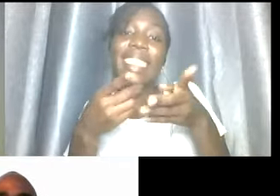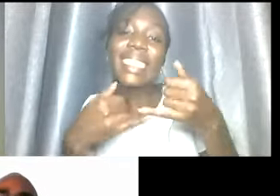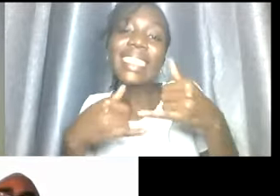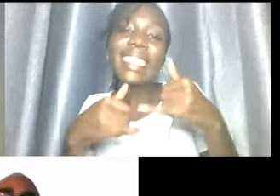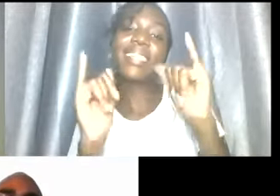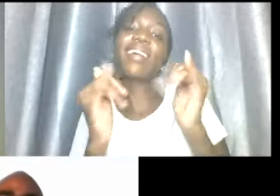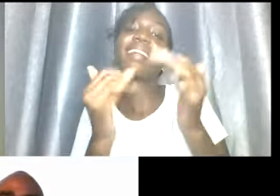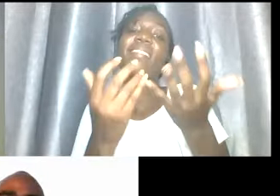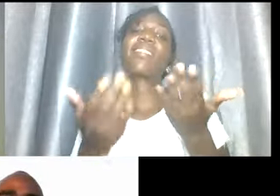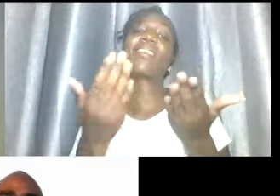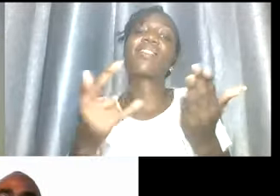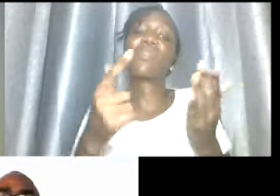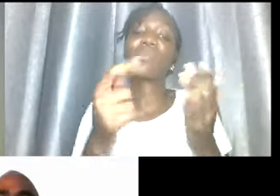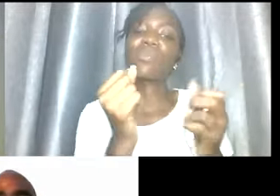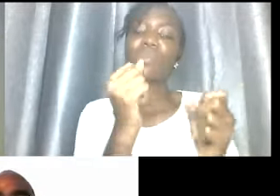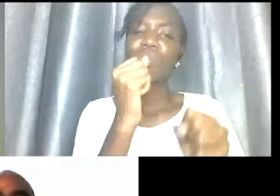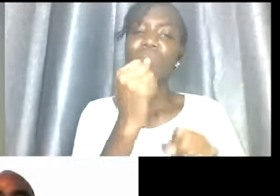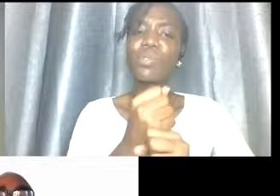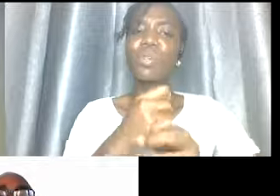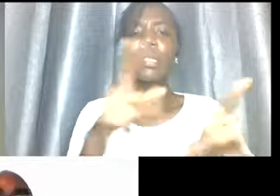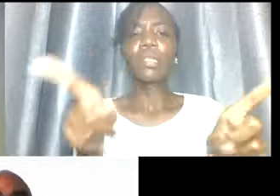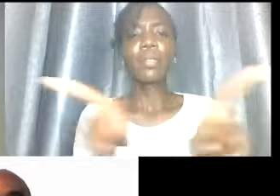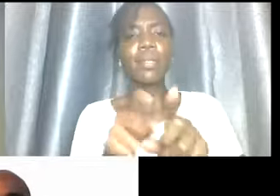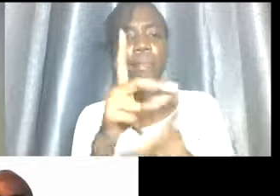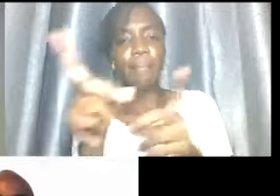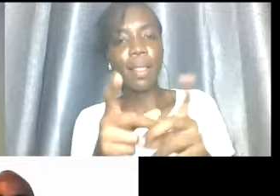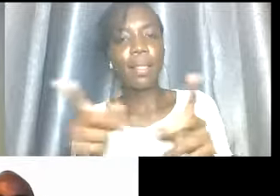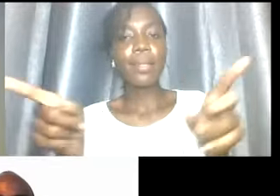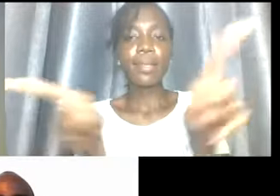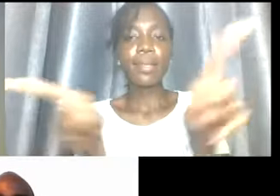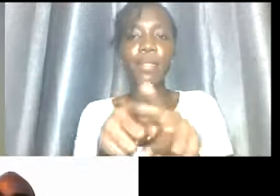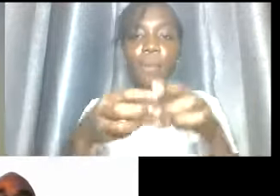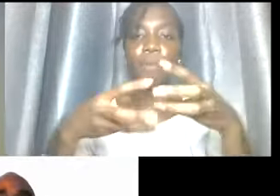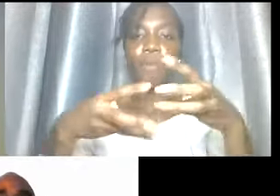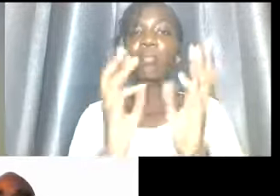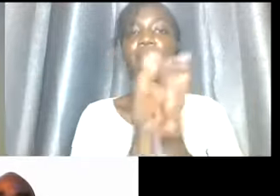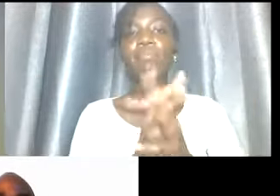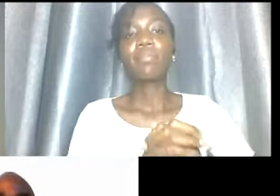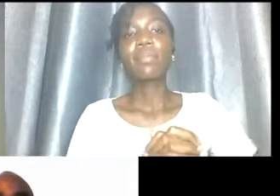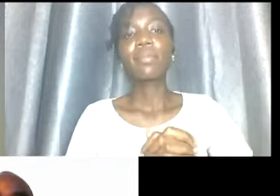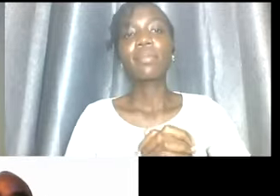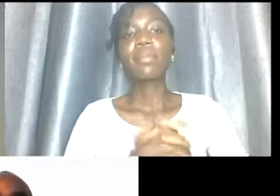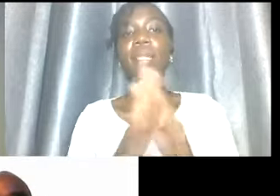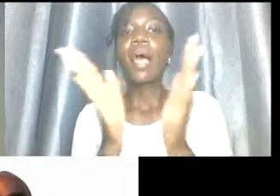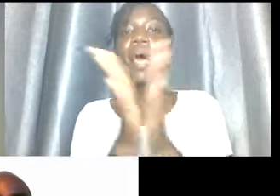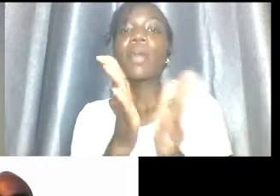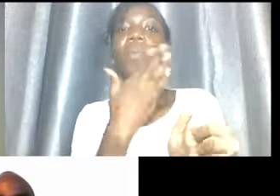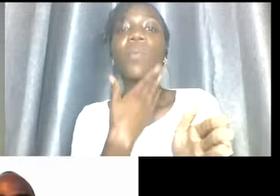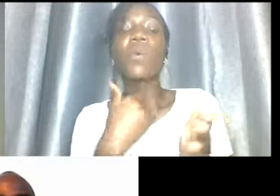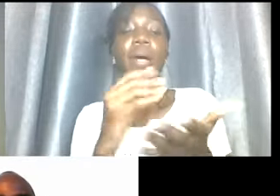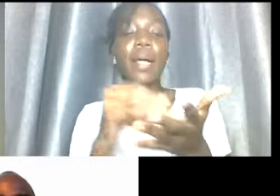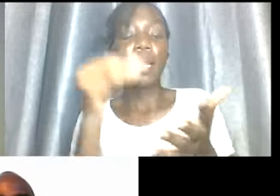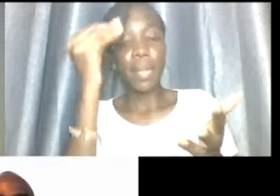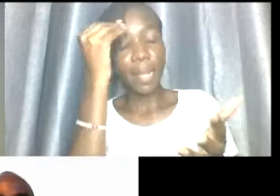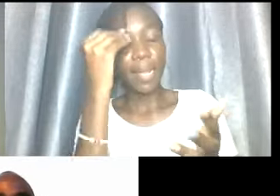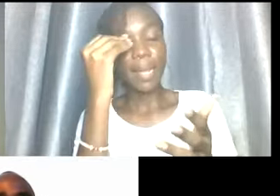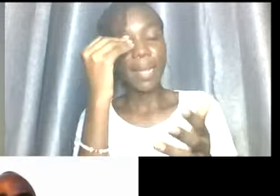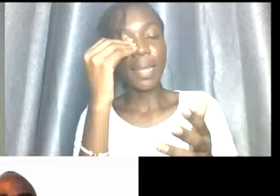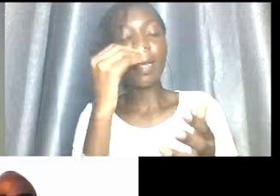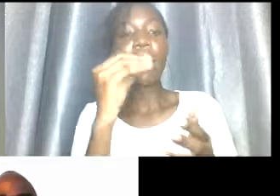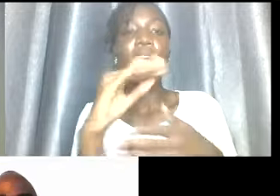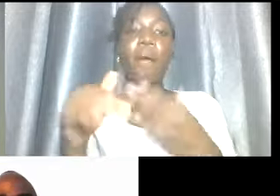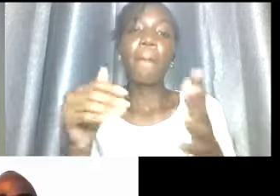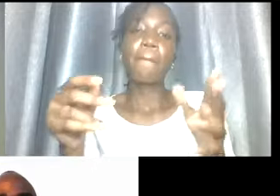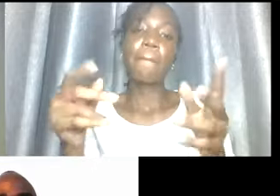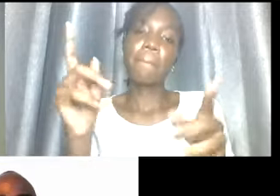working, you trying those same things the same way all over again. We have to learn from the mistakes that we made. For